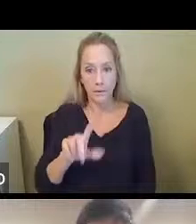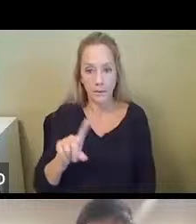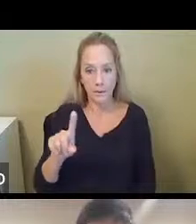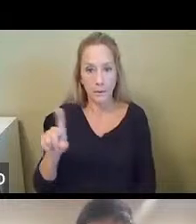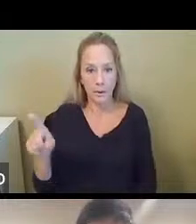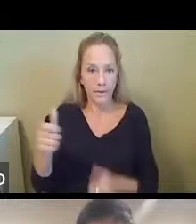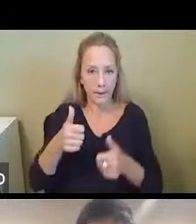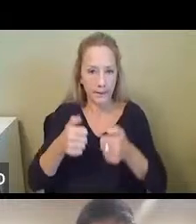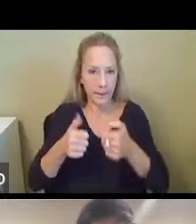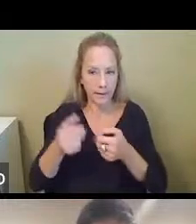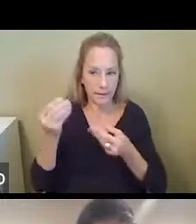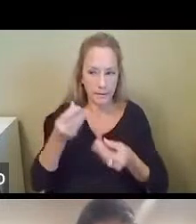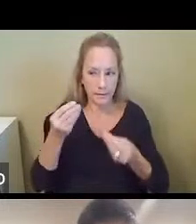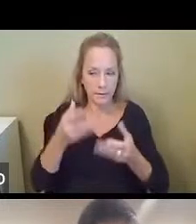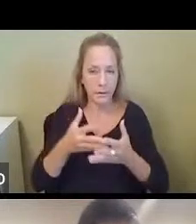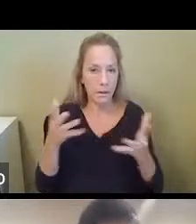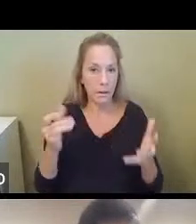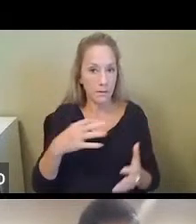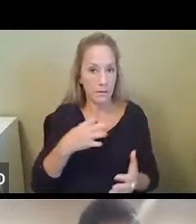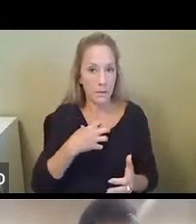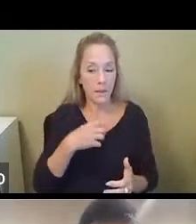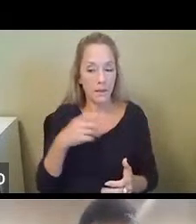of our complaints. They did receive,